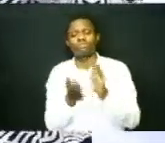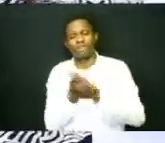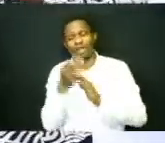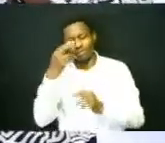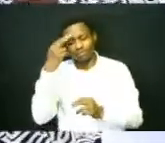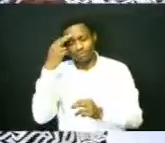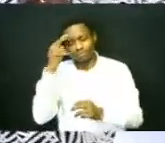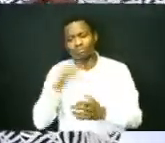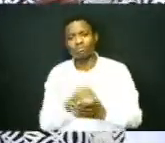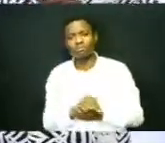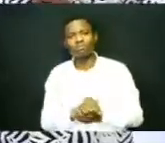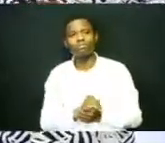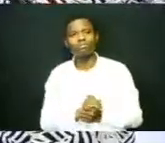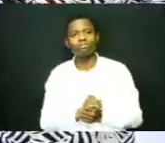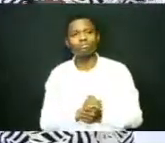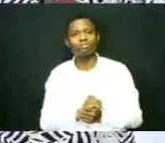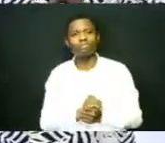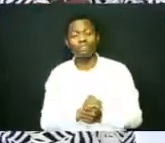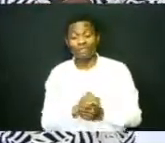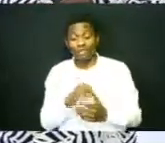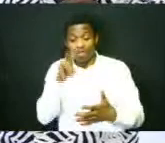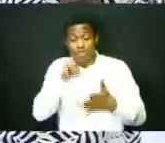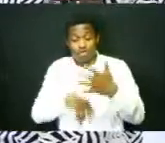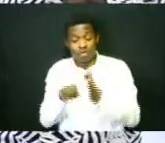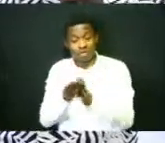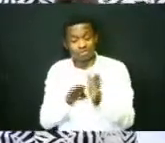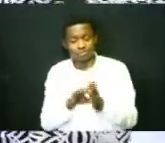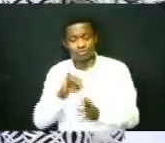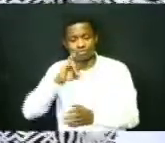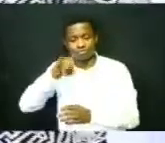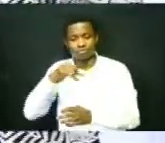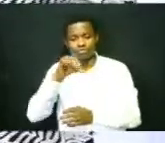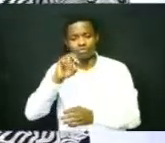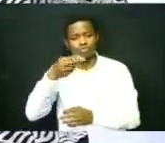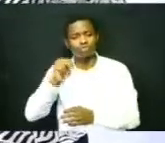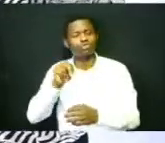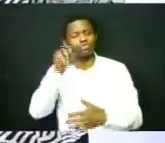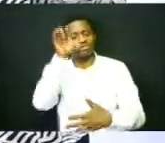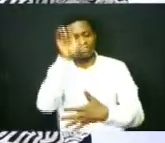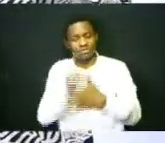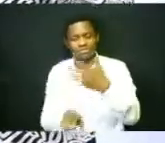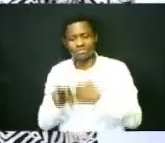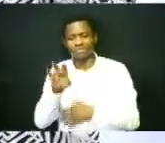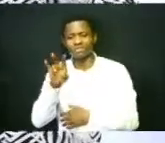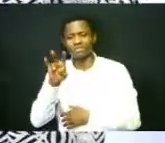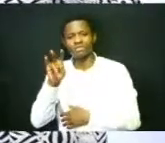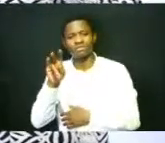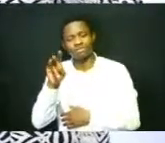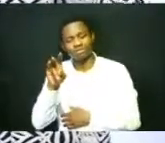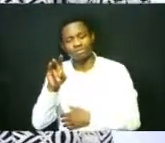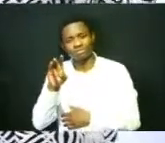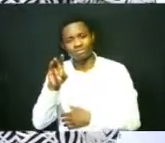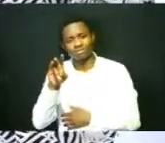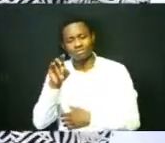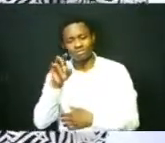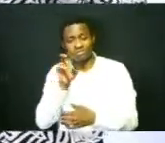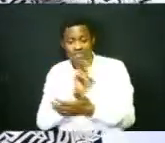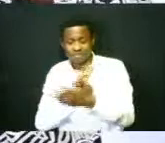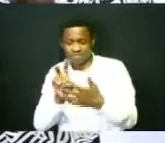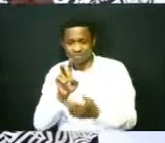If you read John chapter 17, verse 1 to 15. Okay, Johanny has empano eti.